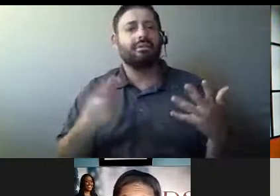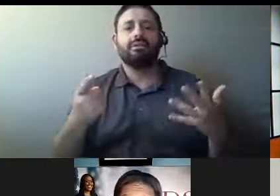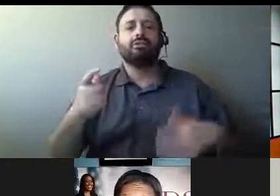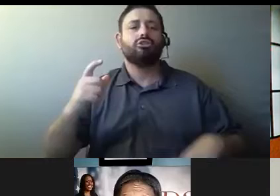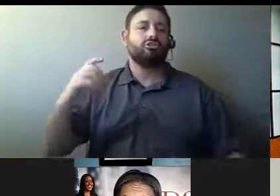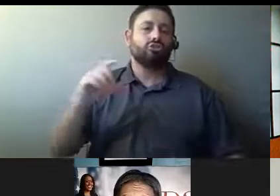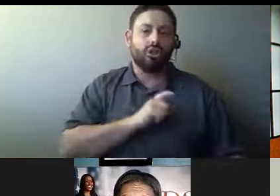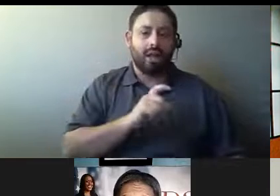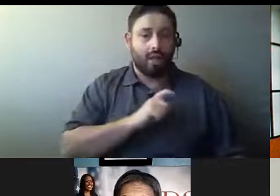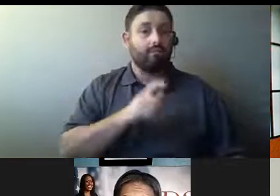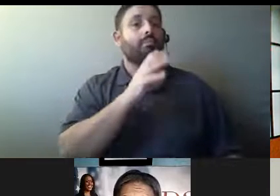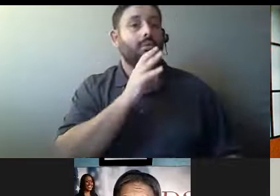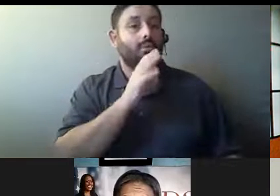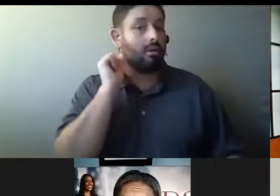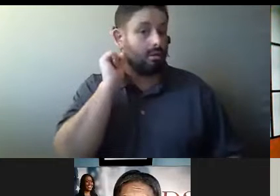sheriff.